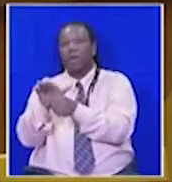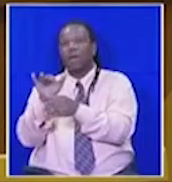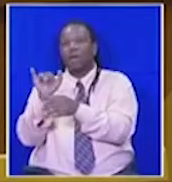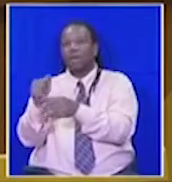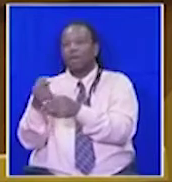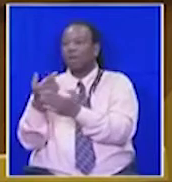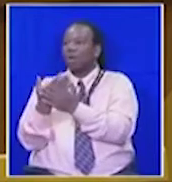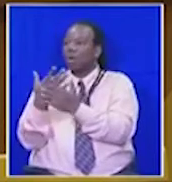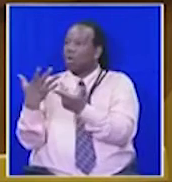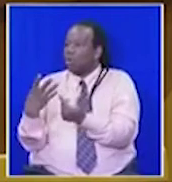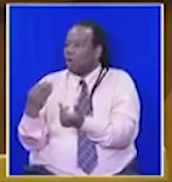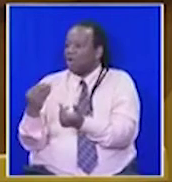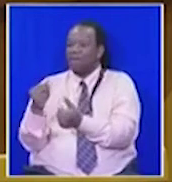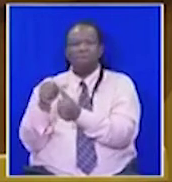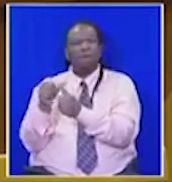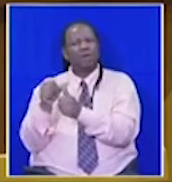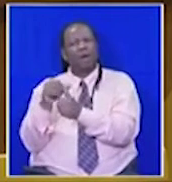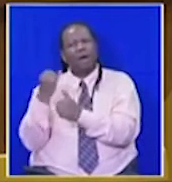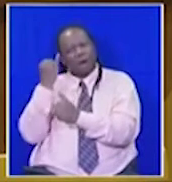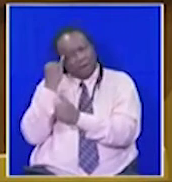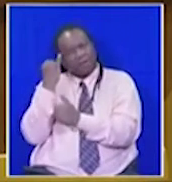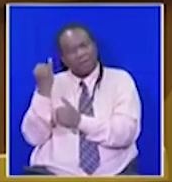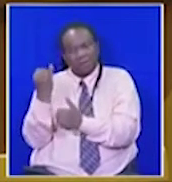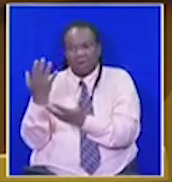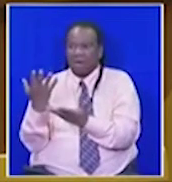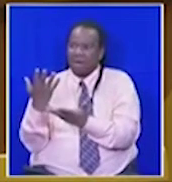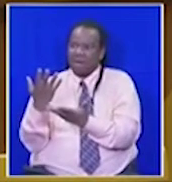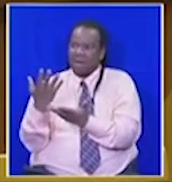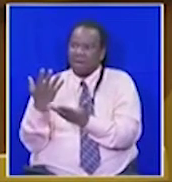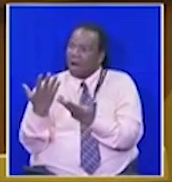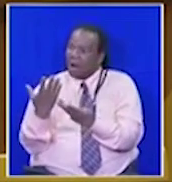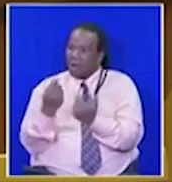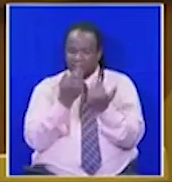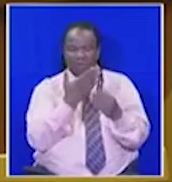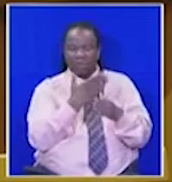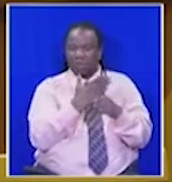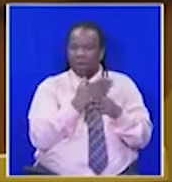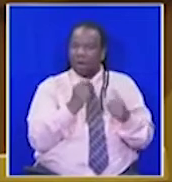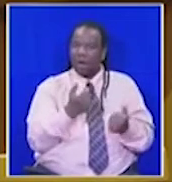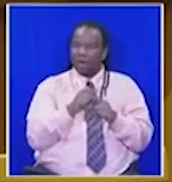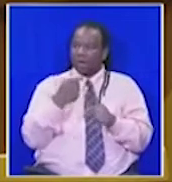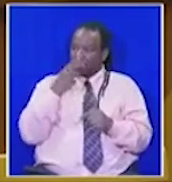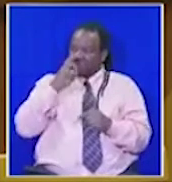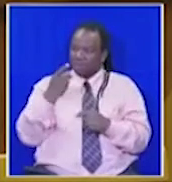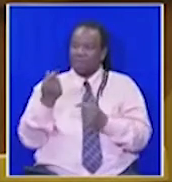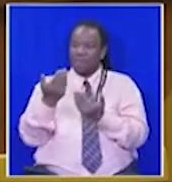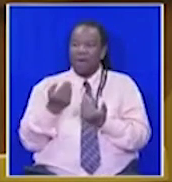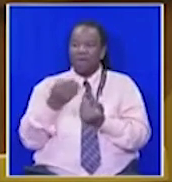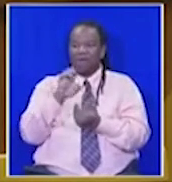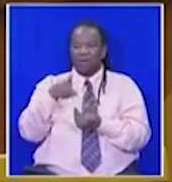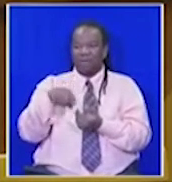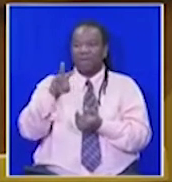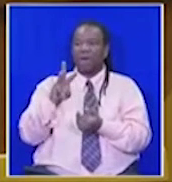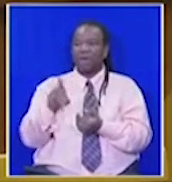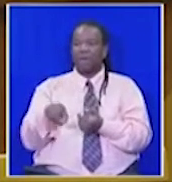of ideas about how allocations should actually work. So now he comes along and says he wants more money for EPWP. There